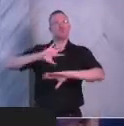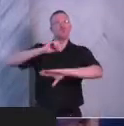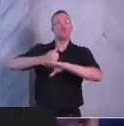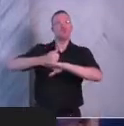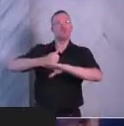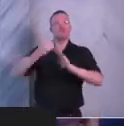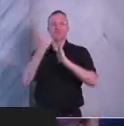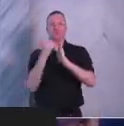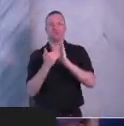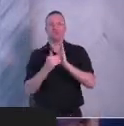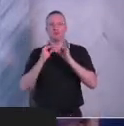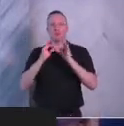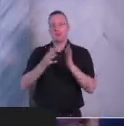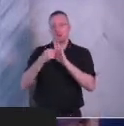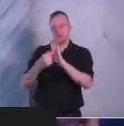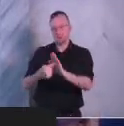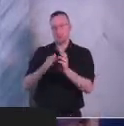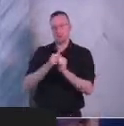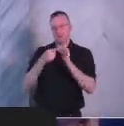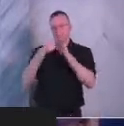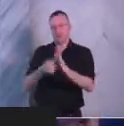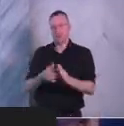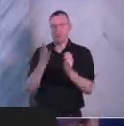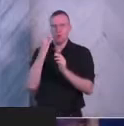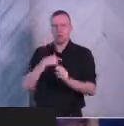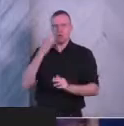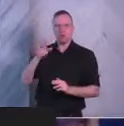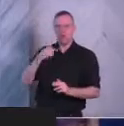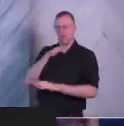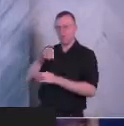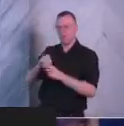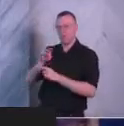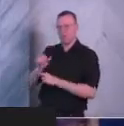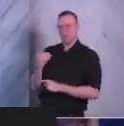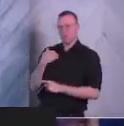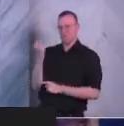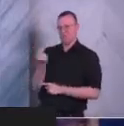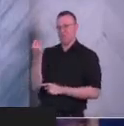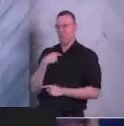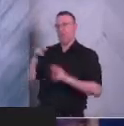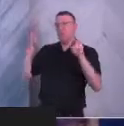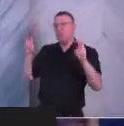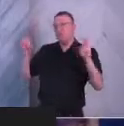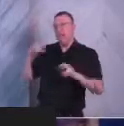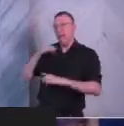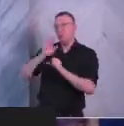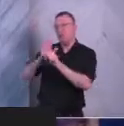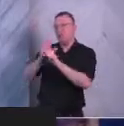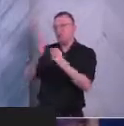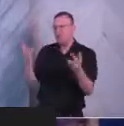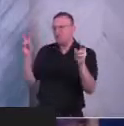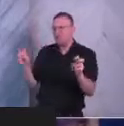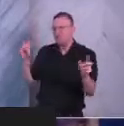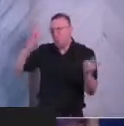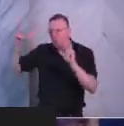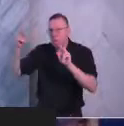in what is presented and how it's presented, because I know I was on the media on Tuesday and I was apparently having a protest and it was spun.